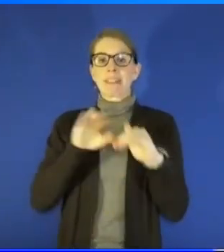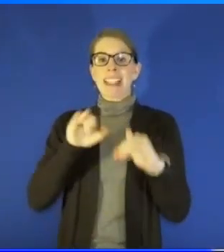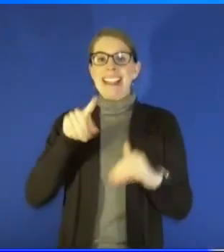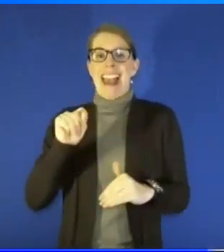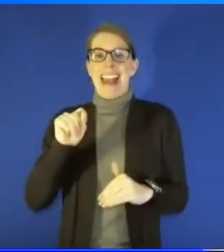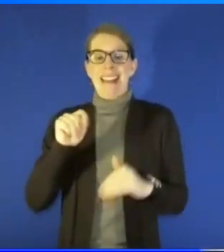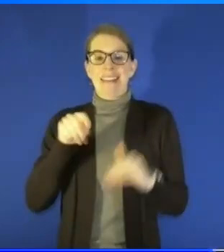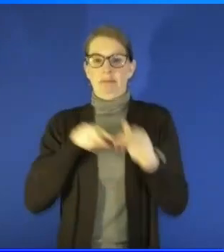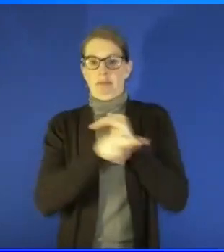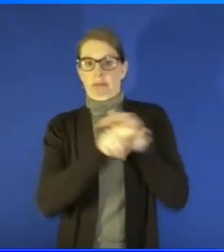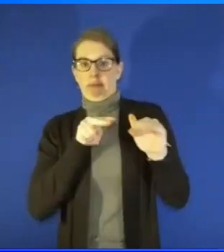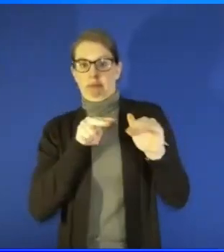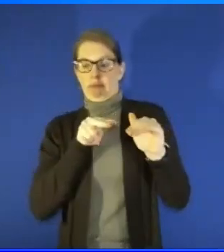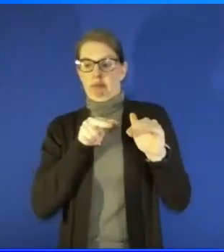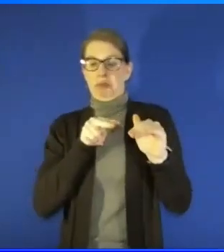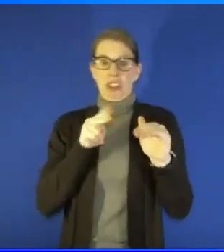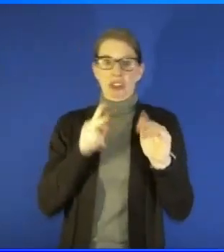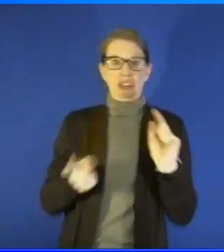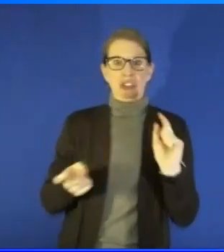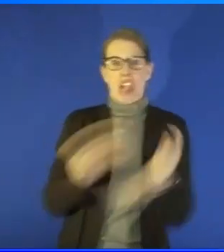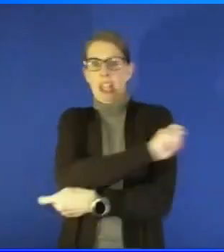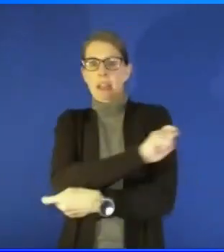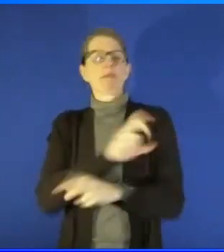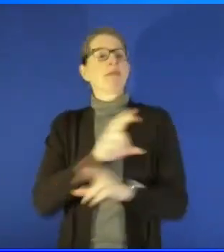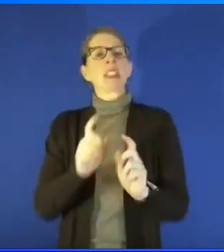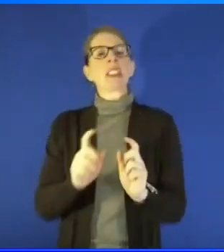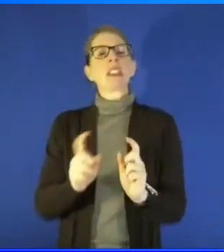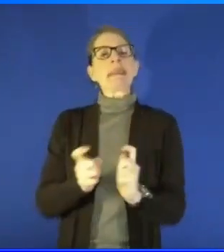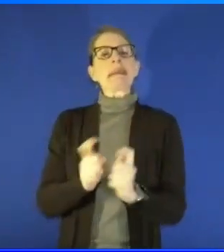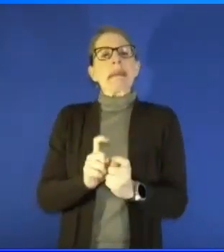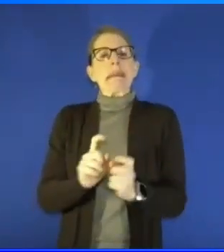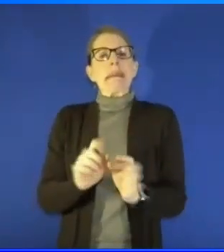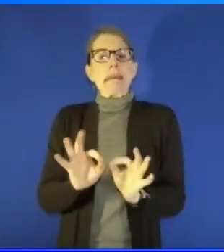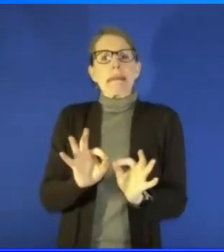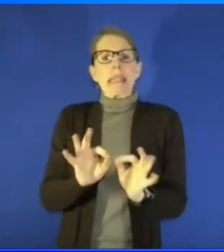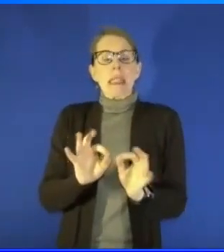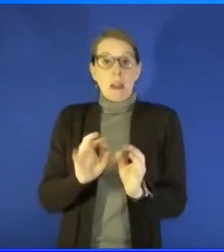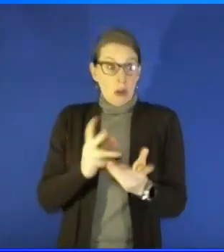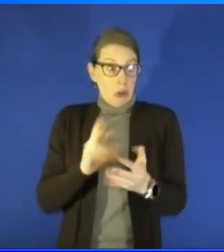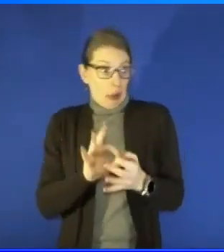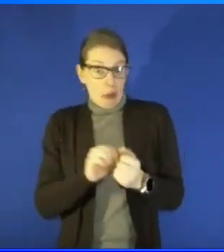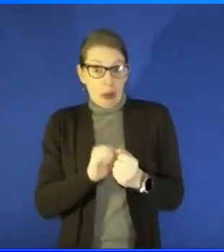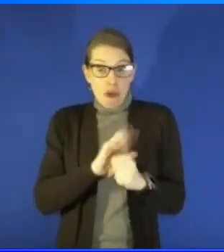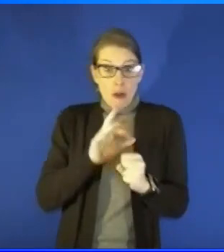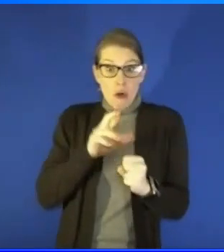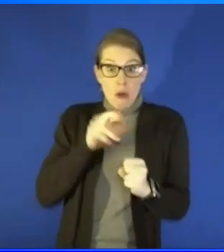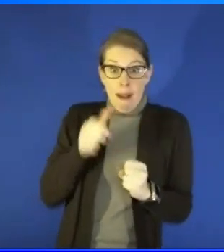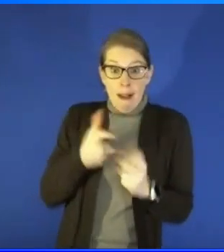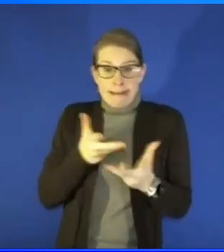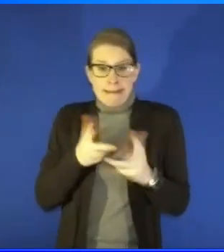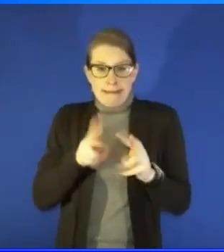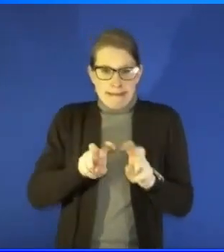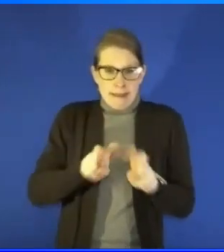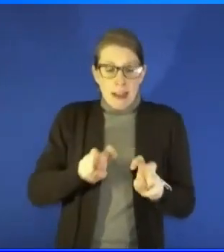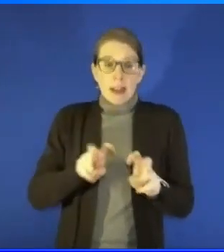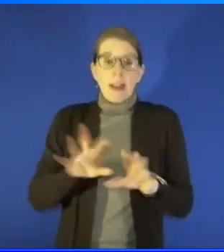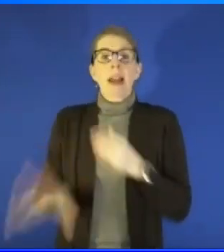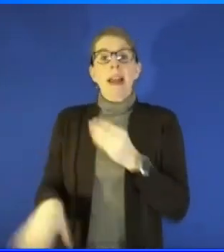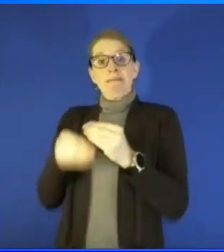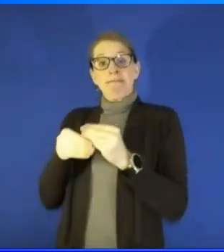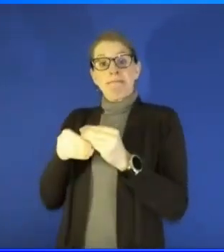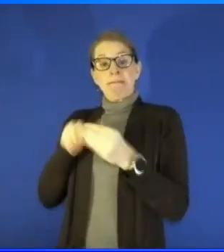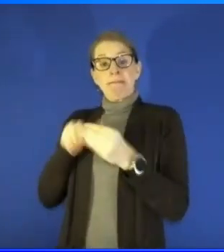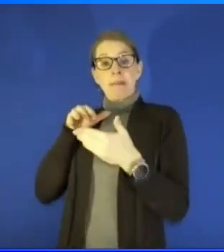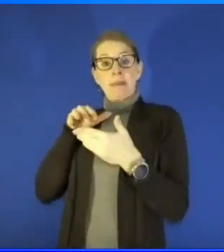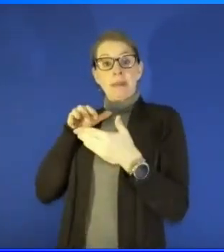CAT scan. We may see some minor changes, and we're not sure is that related to COVID or not. But this additional testing that's available through the Recover